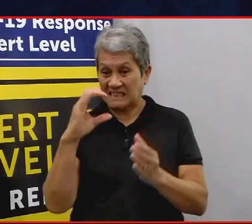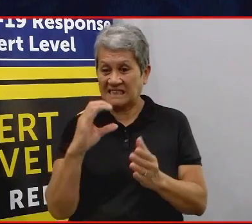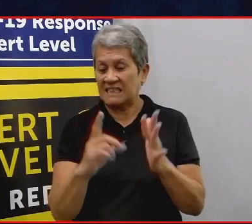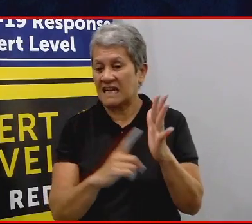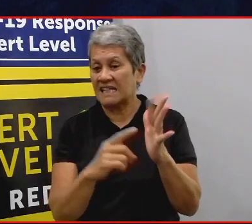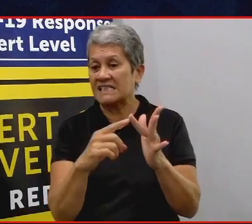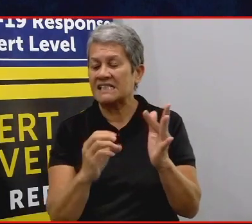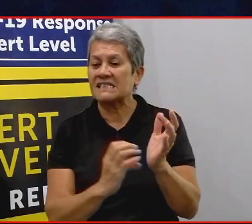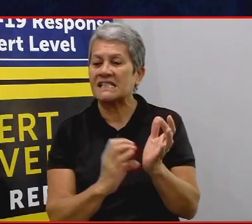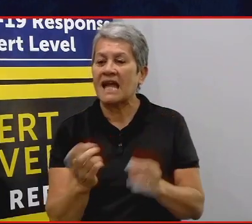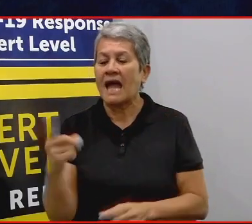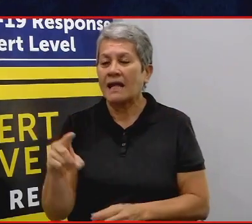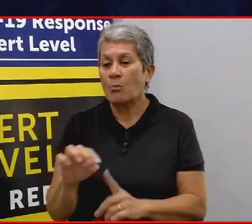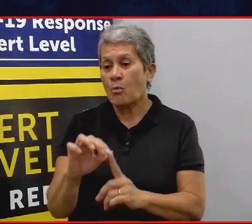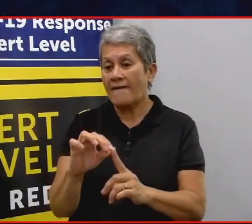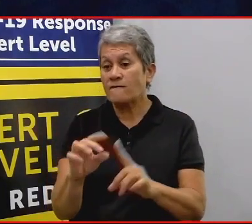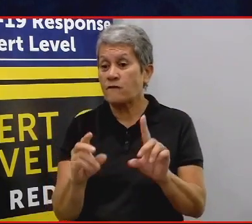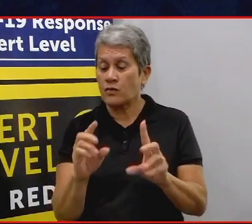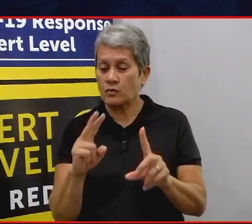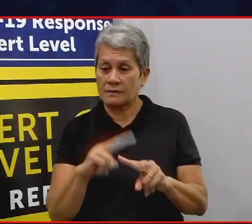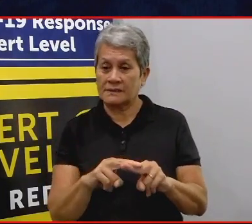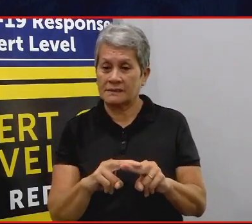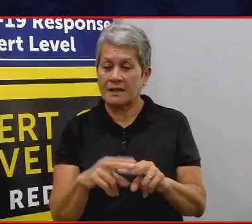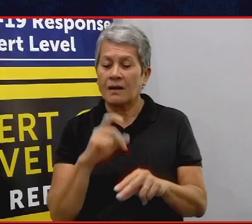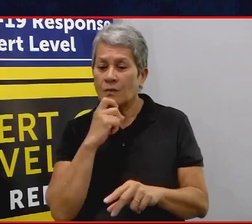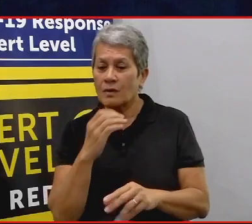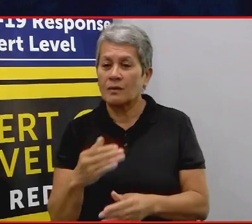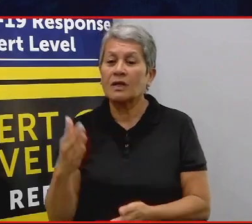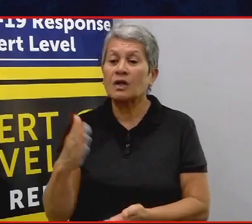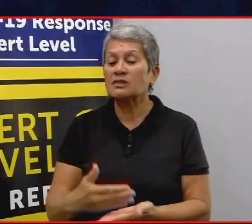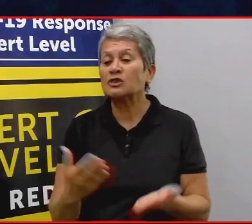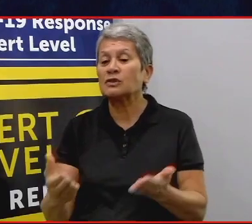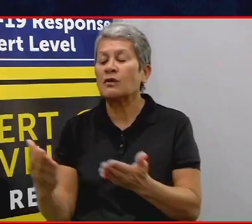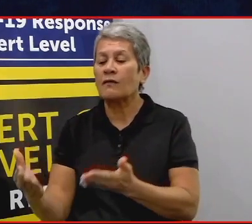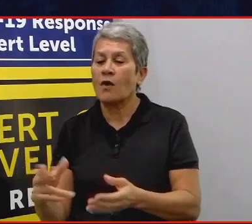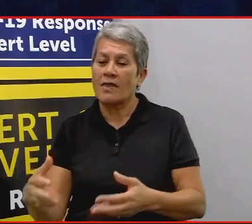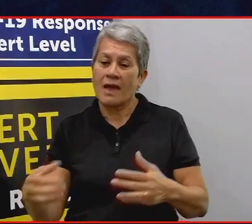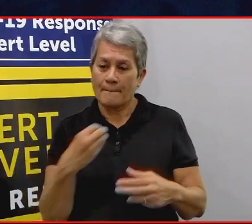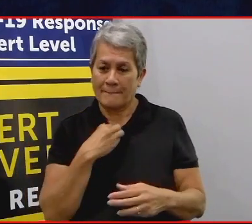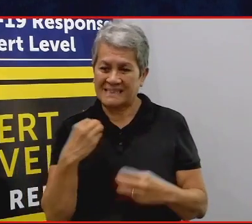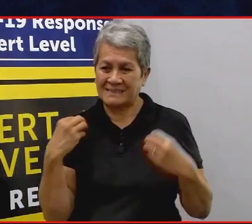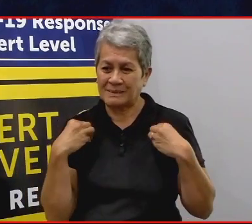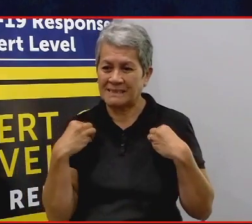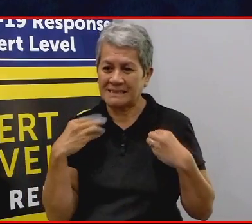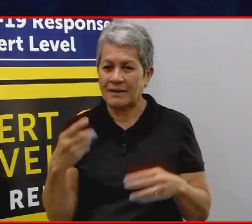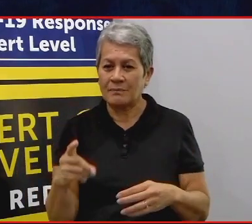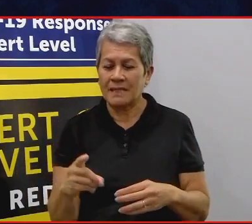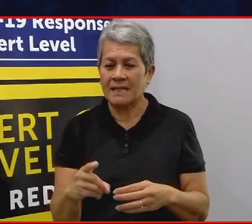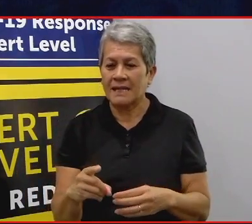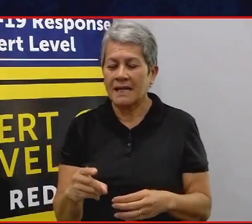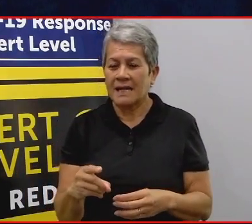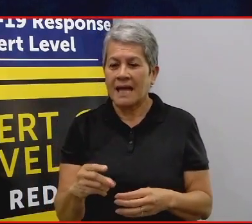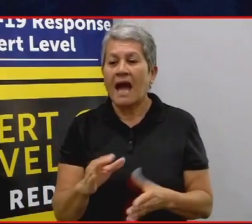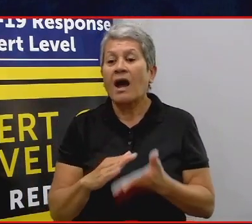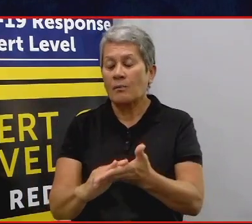Prime Foods, and it will continue for other businesses that will be classified as essential services under